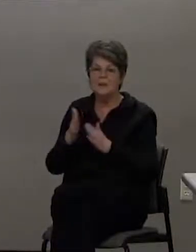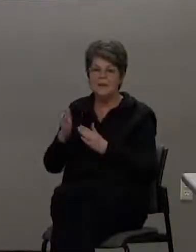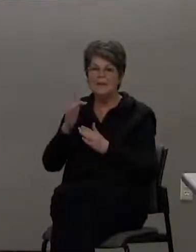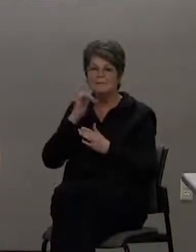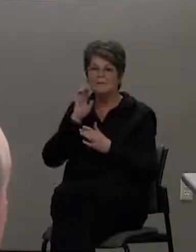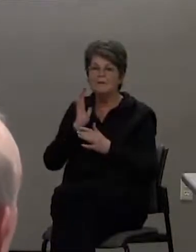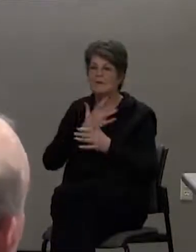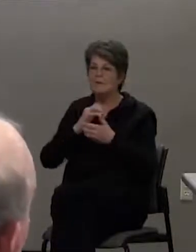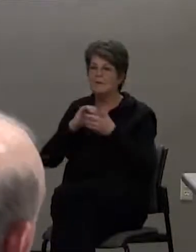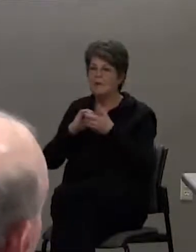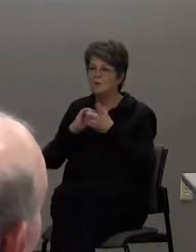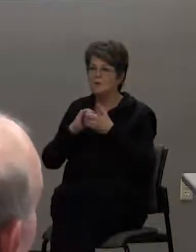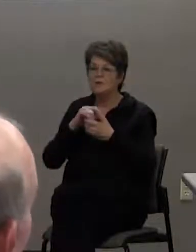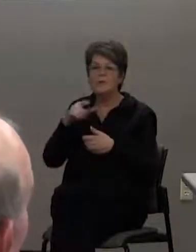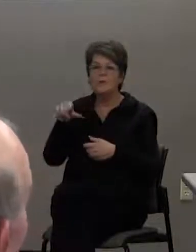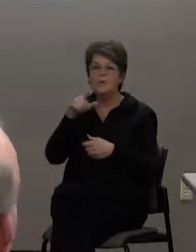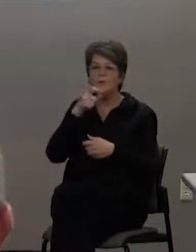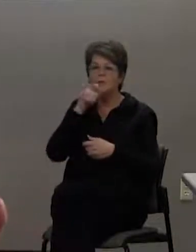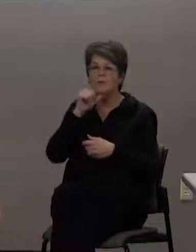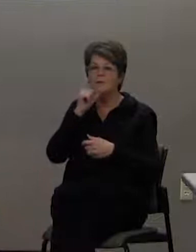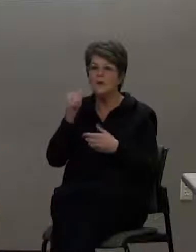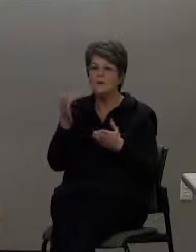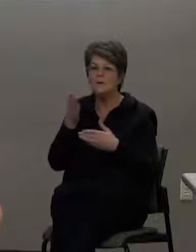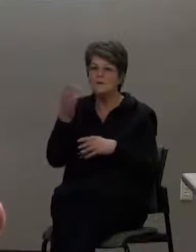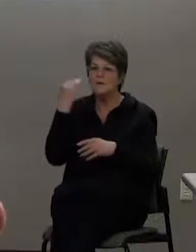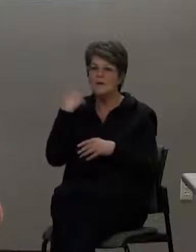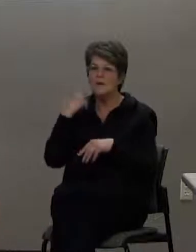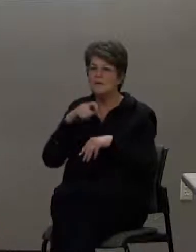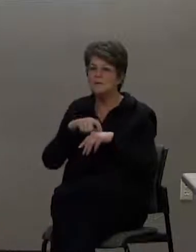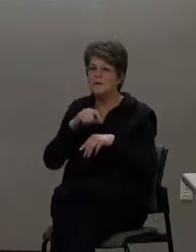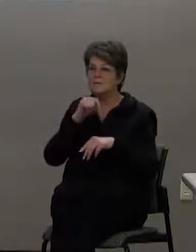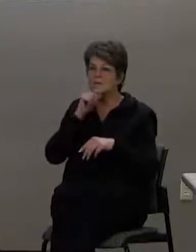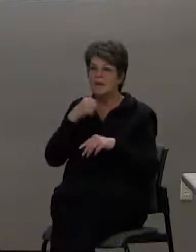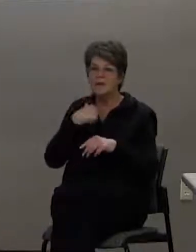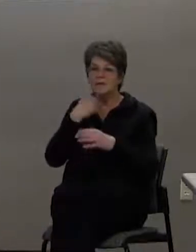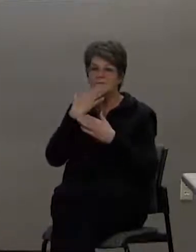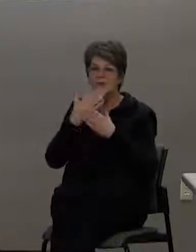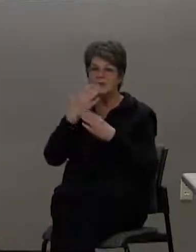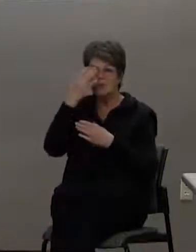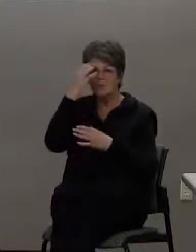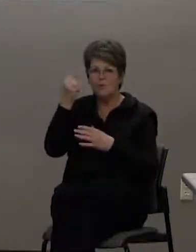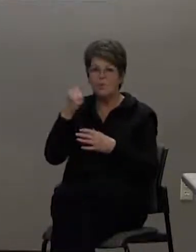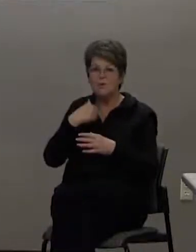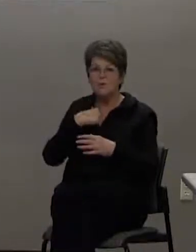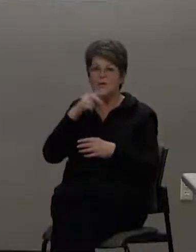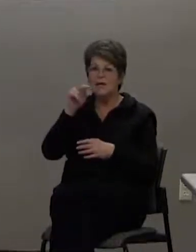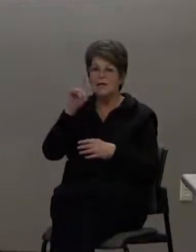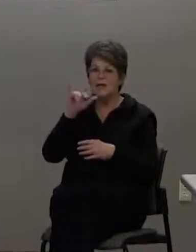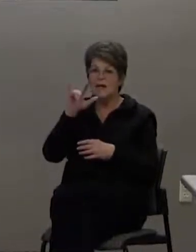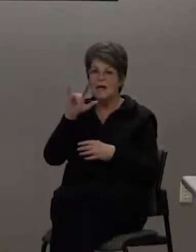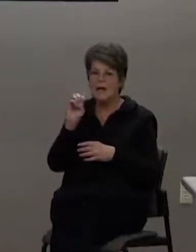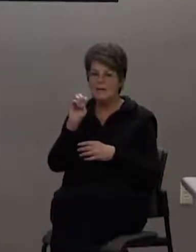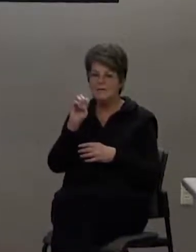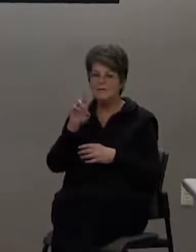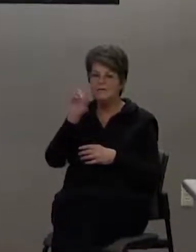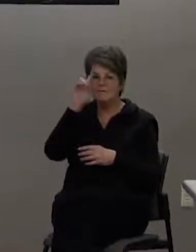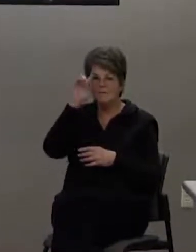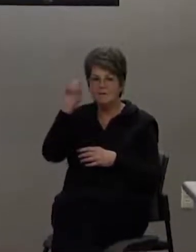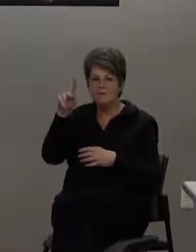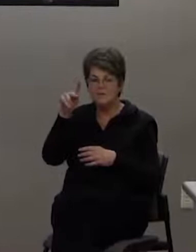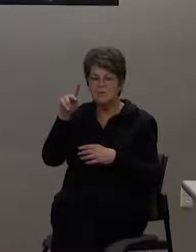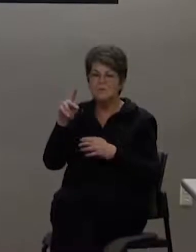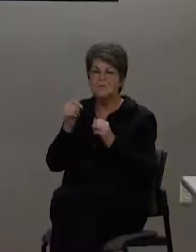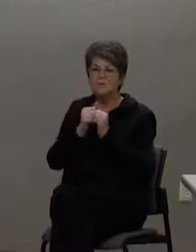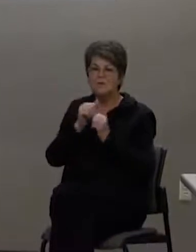Partnership. For those of you who were not here last time or don't have good memories, I am Kyle Talente. I'm a Vice President and Principal